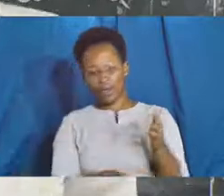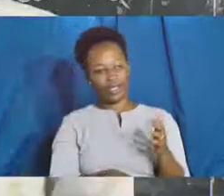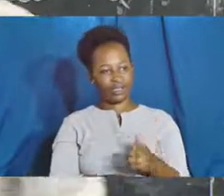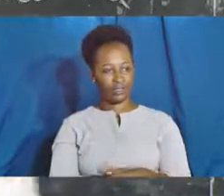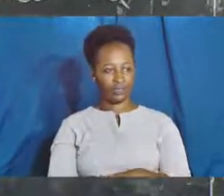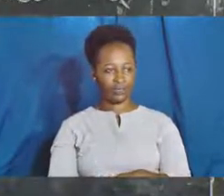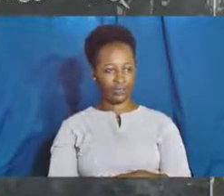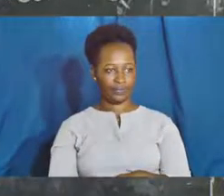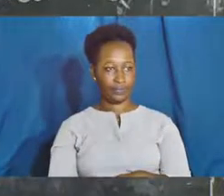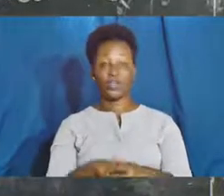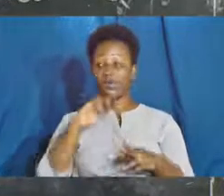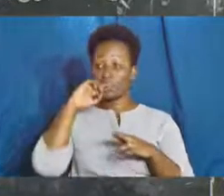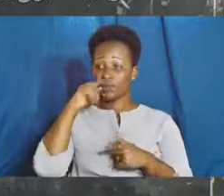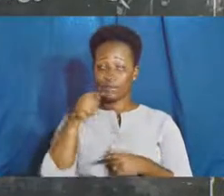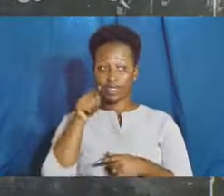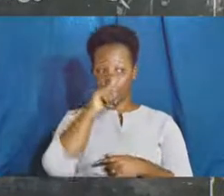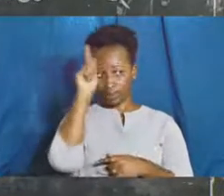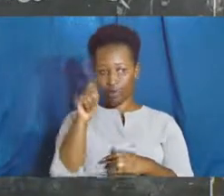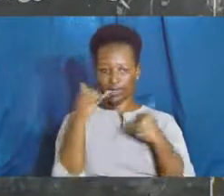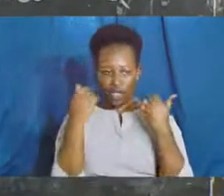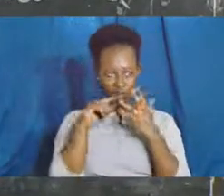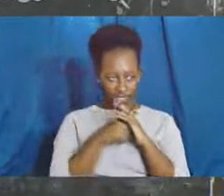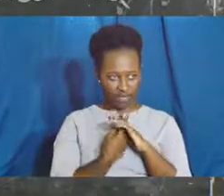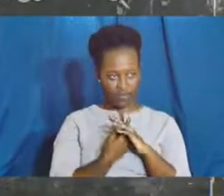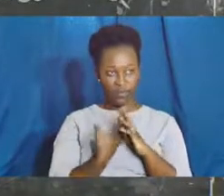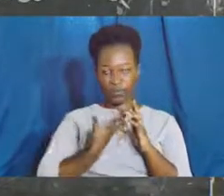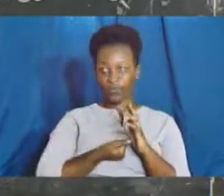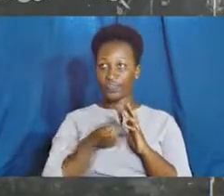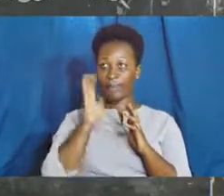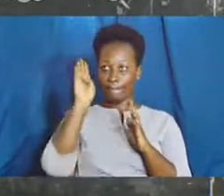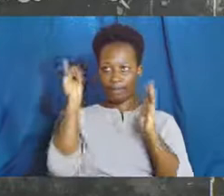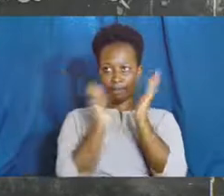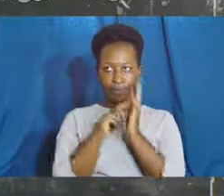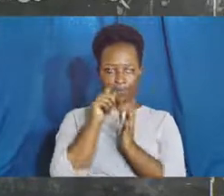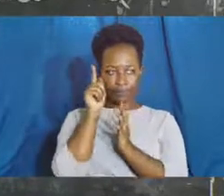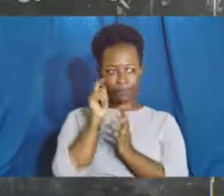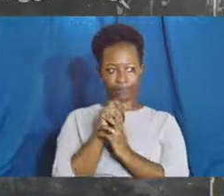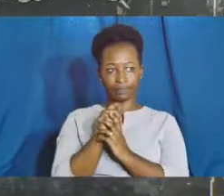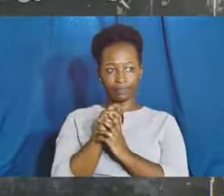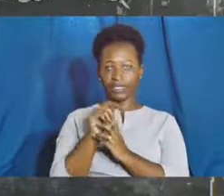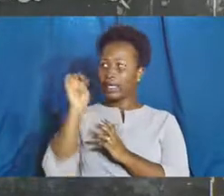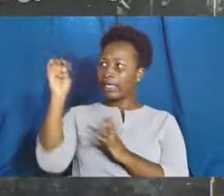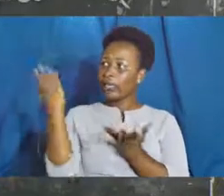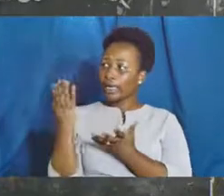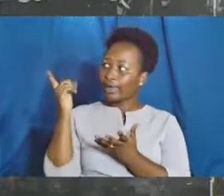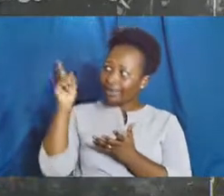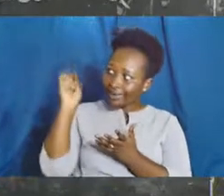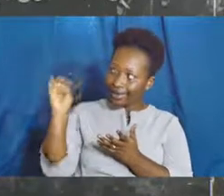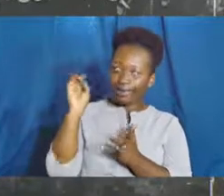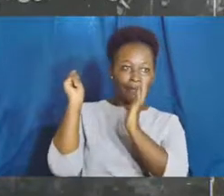answer again this question, let's start. We have a B here, and then where is E? E is